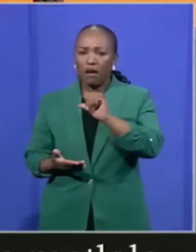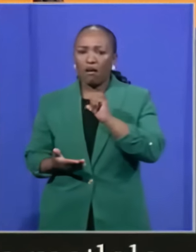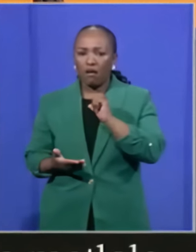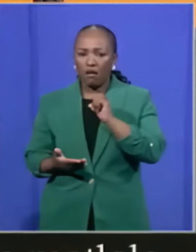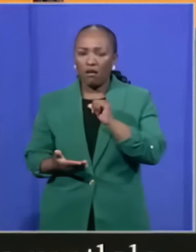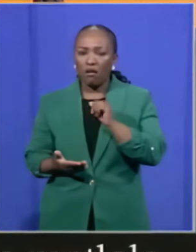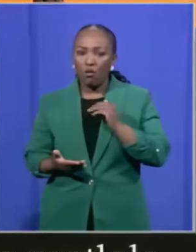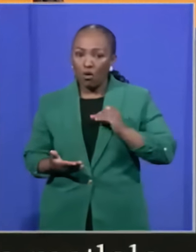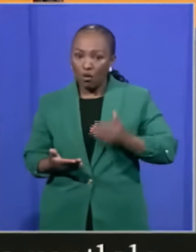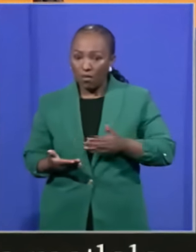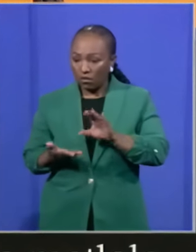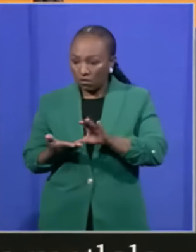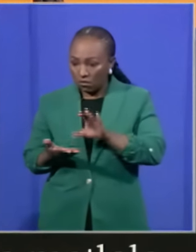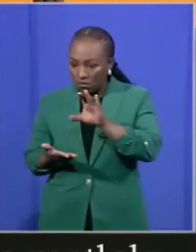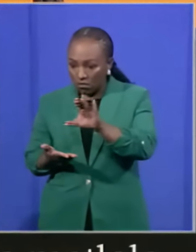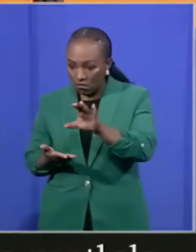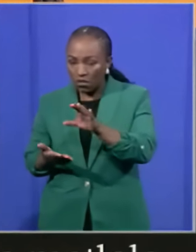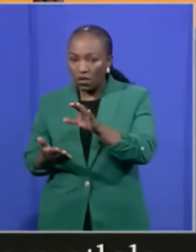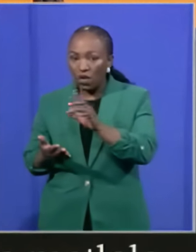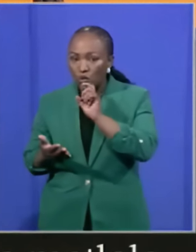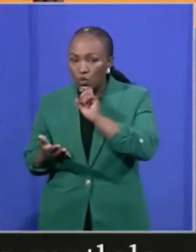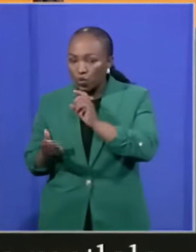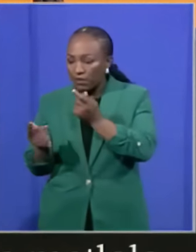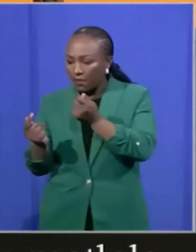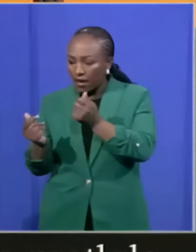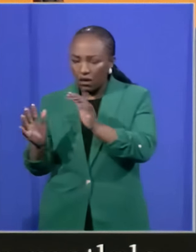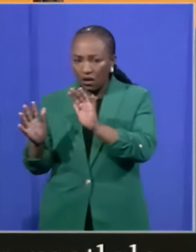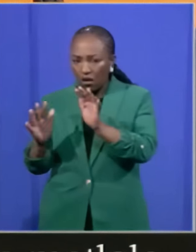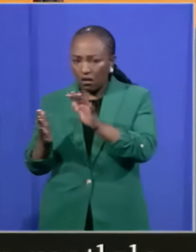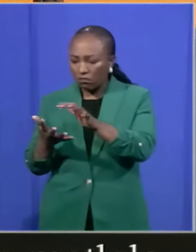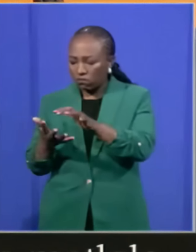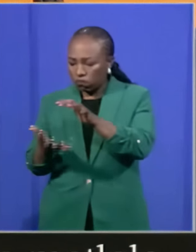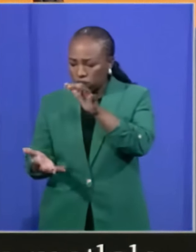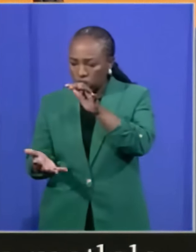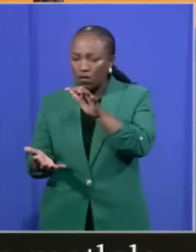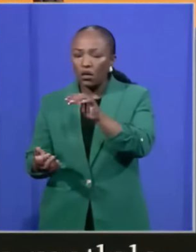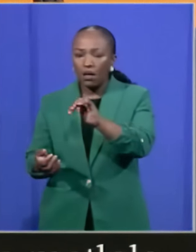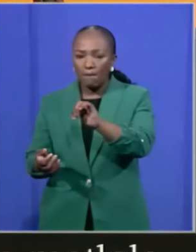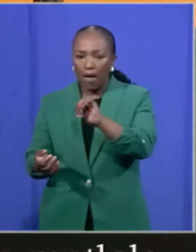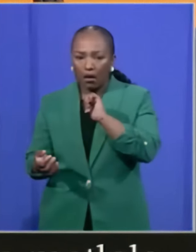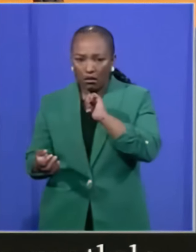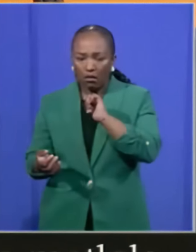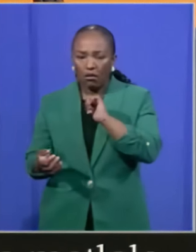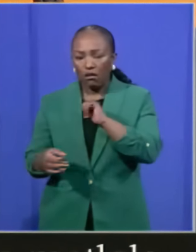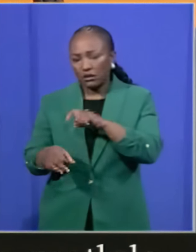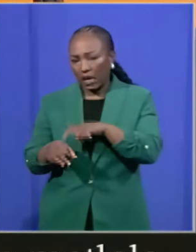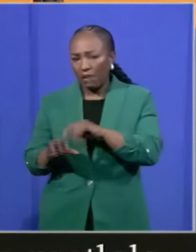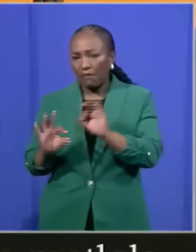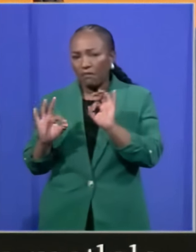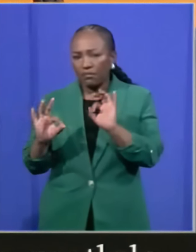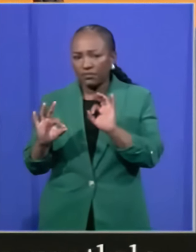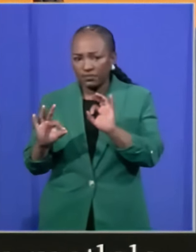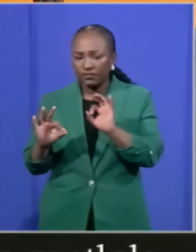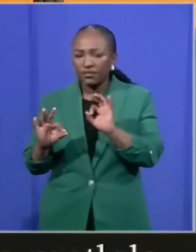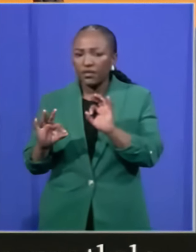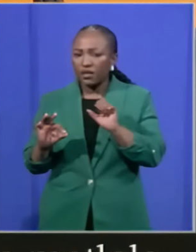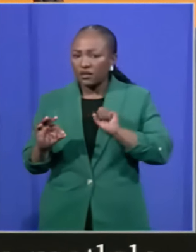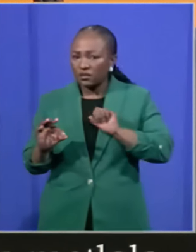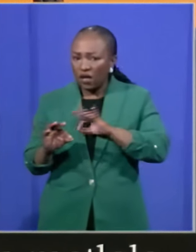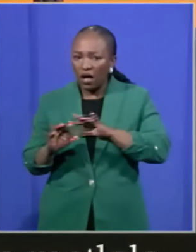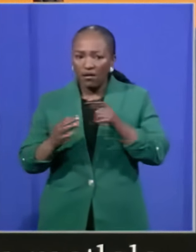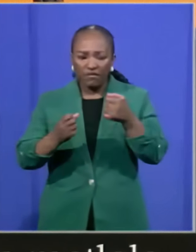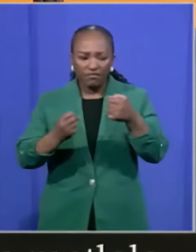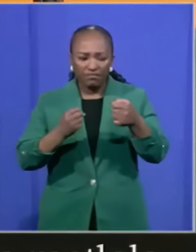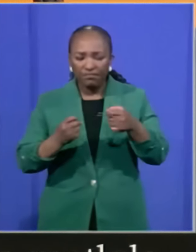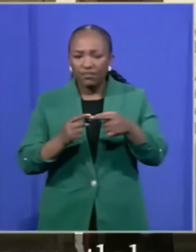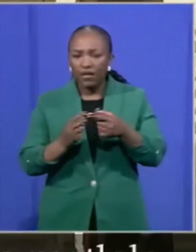re ba adimang, ba patala NF ka nako, ba hira babereki, ba reka material le